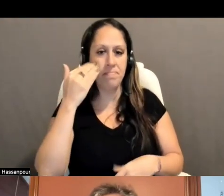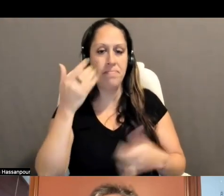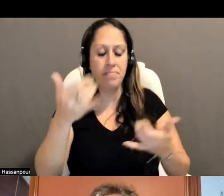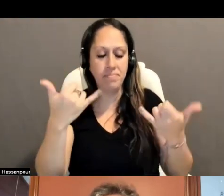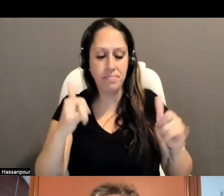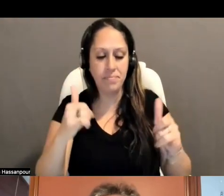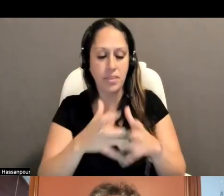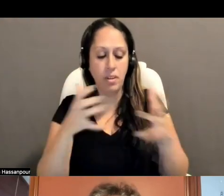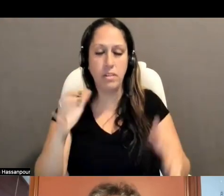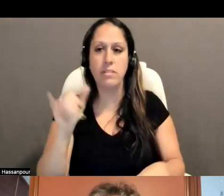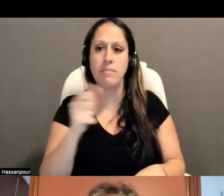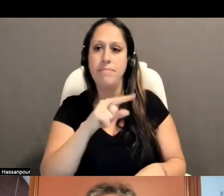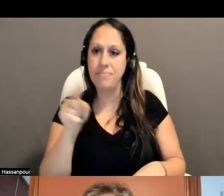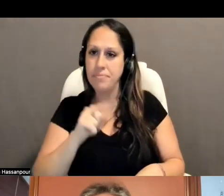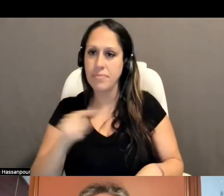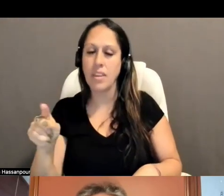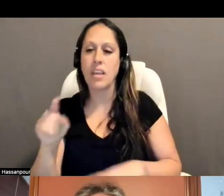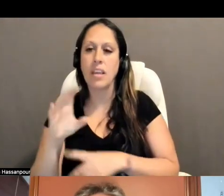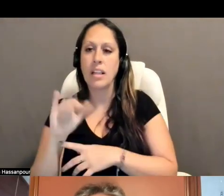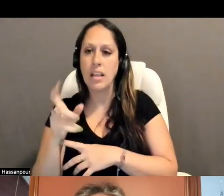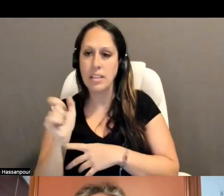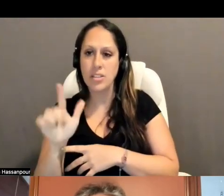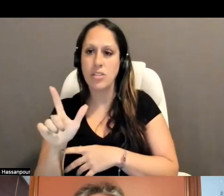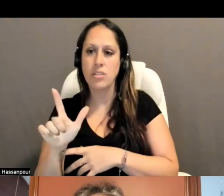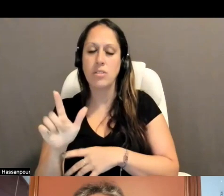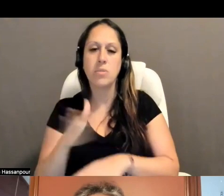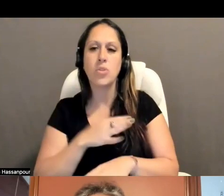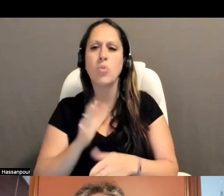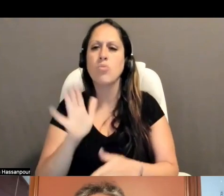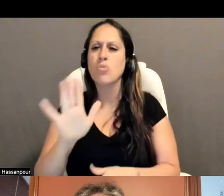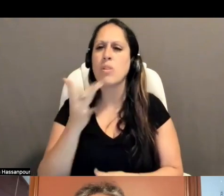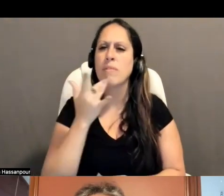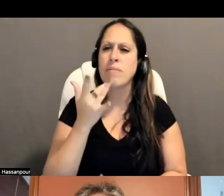lot of classical music. What's your favorite genre?